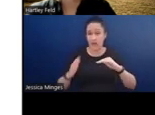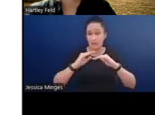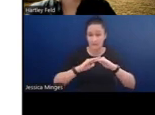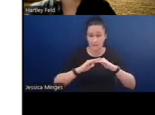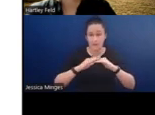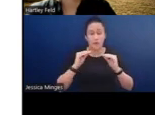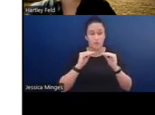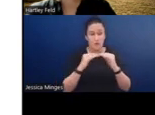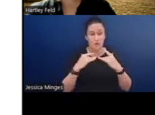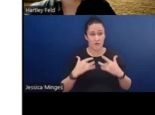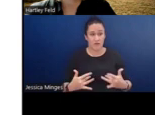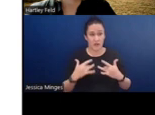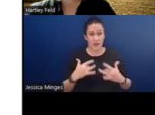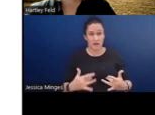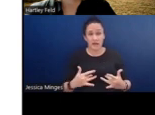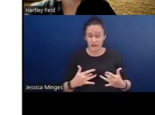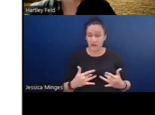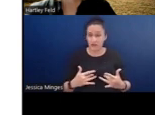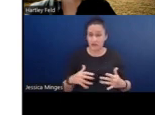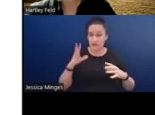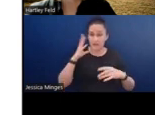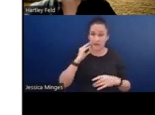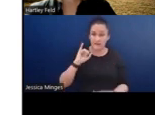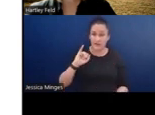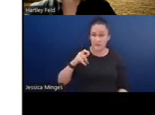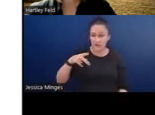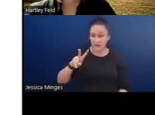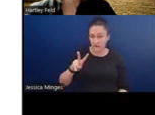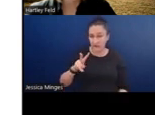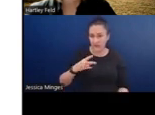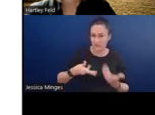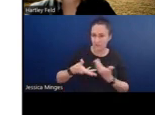be victimized by intimate partner violence. And